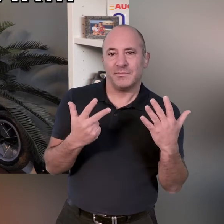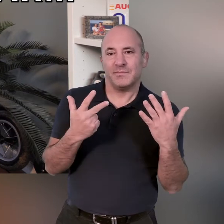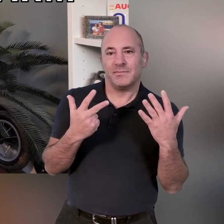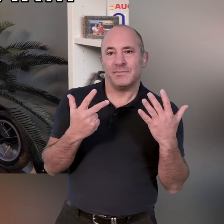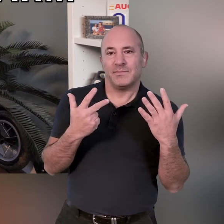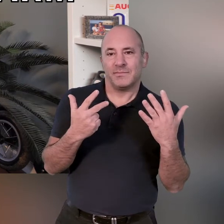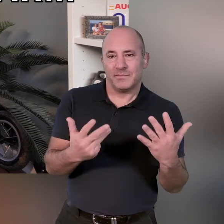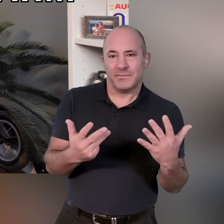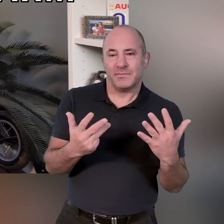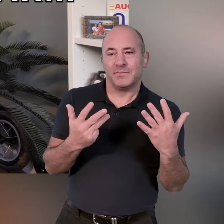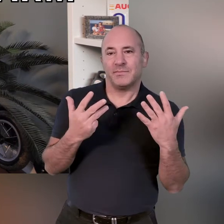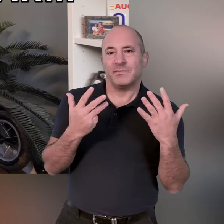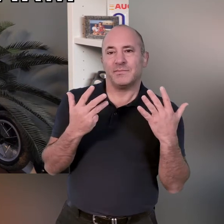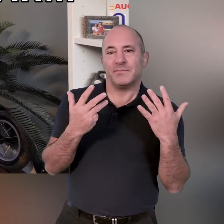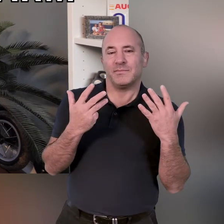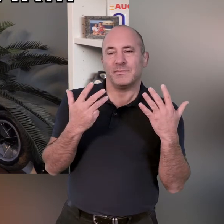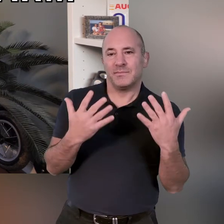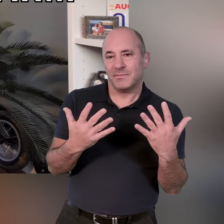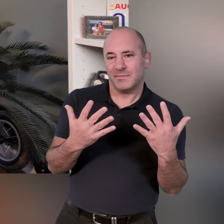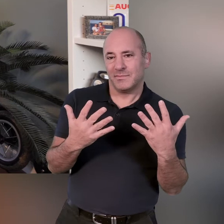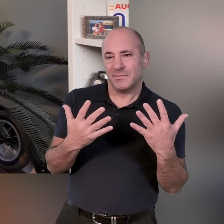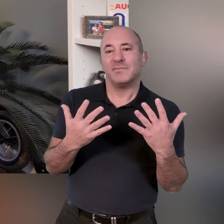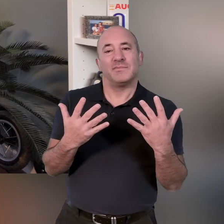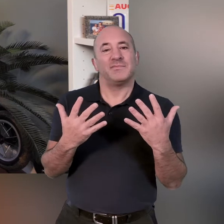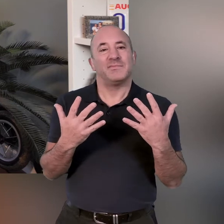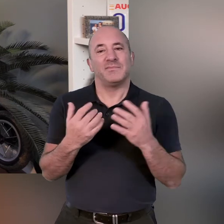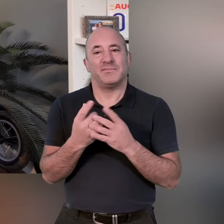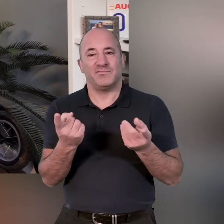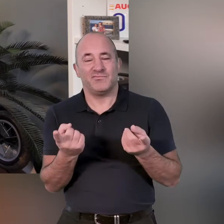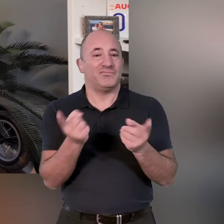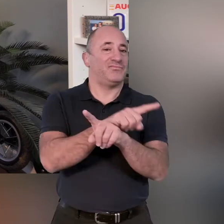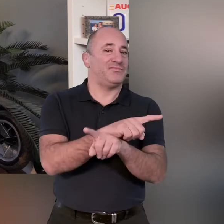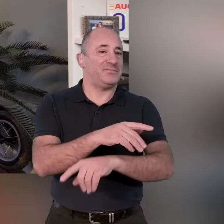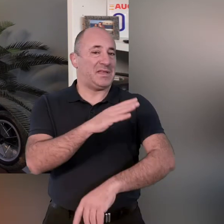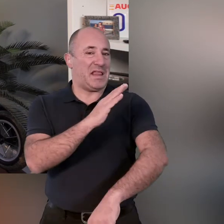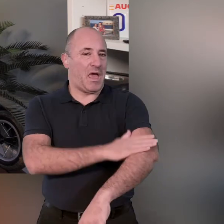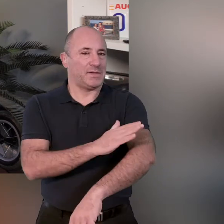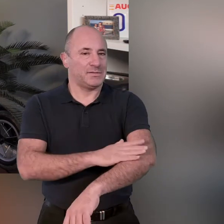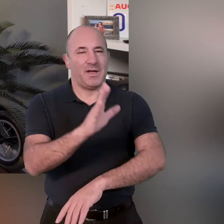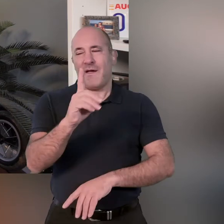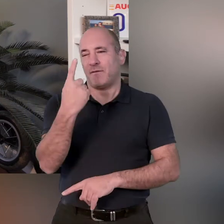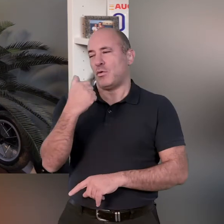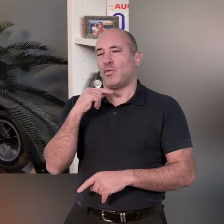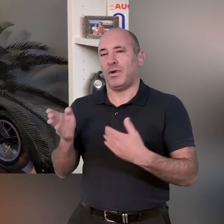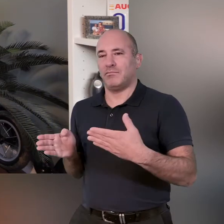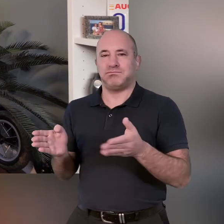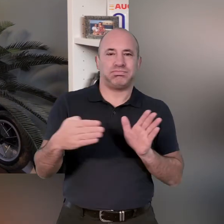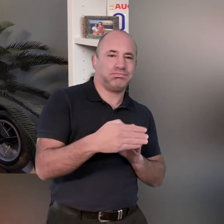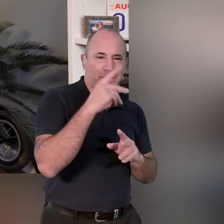8, 9, 10. Let's change arms. I'm just going to